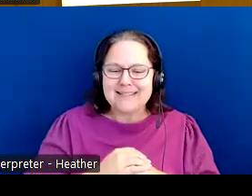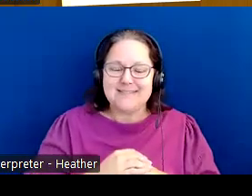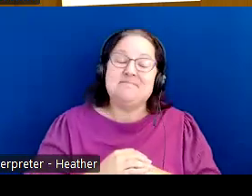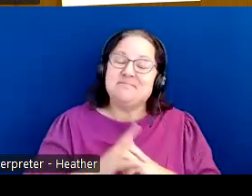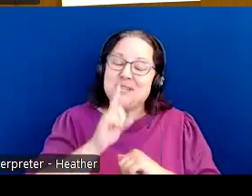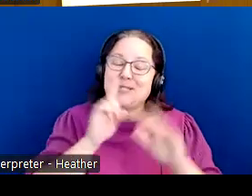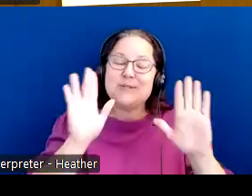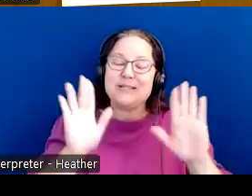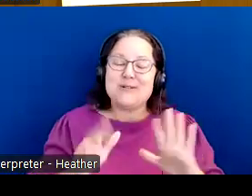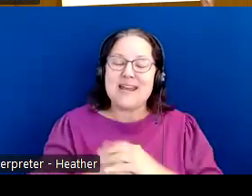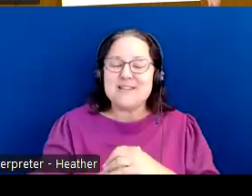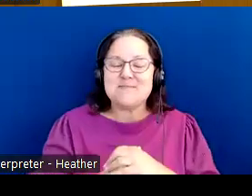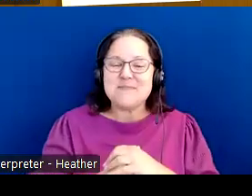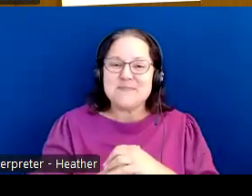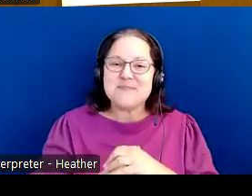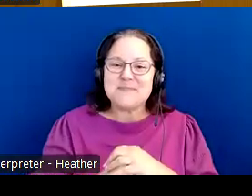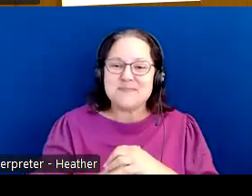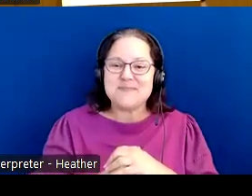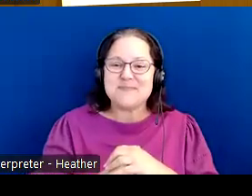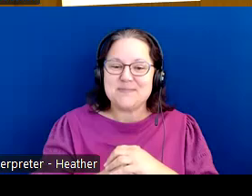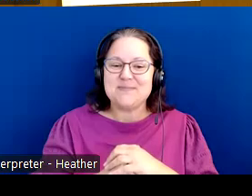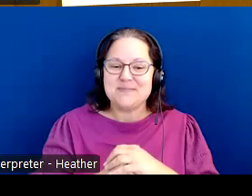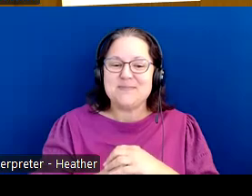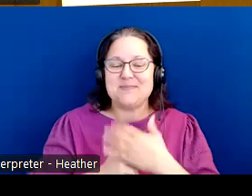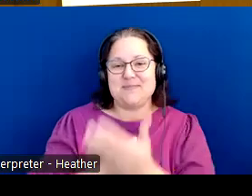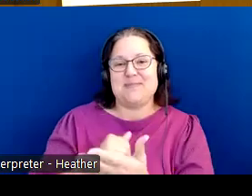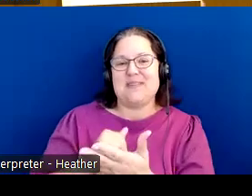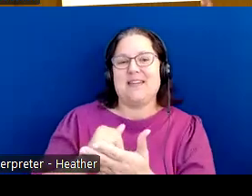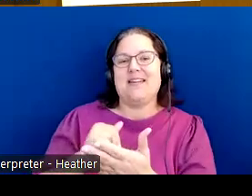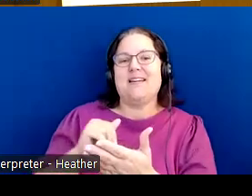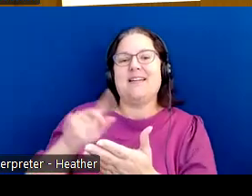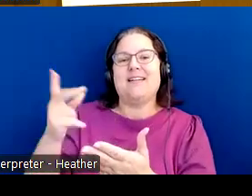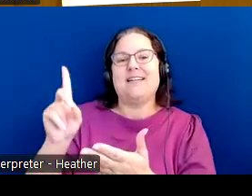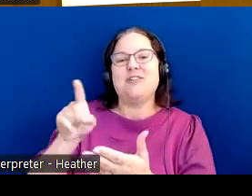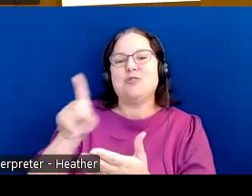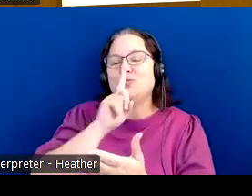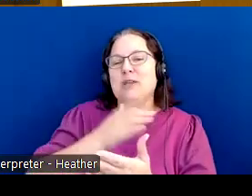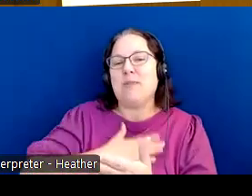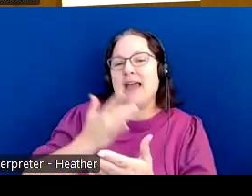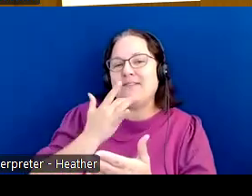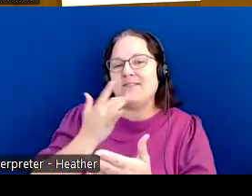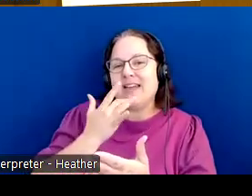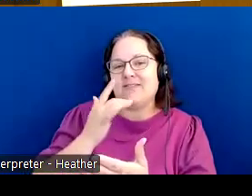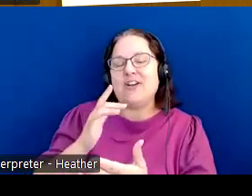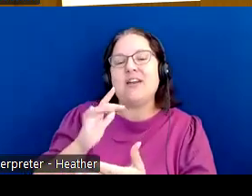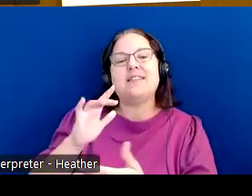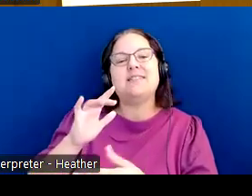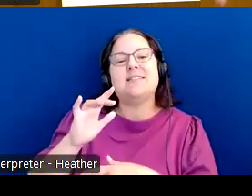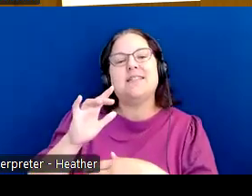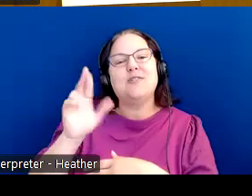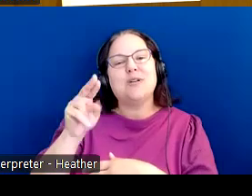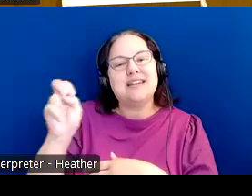great. Gotta say, Dr. Madathel was one of my favorite residents, and there's no greater joy professionally than to see